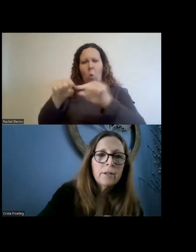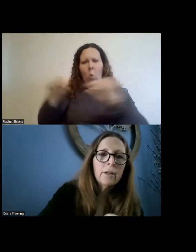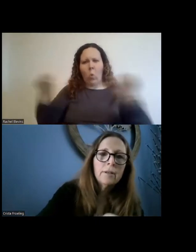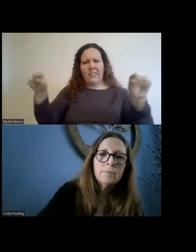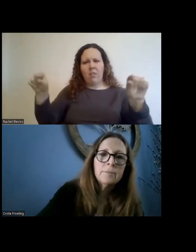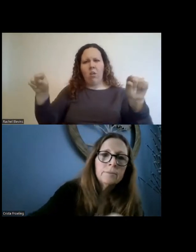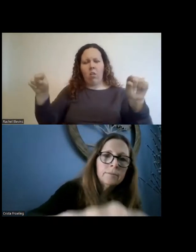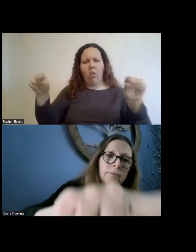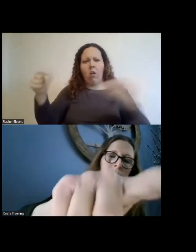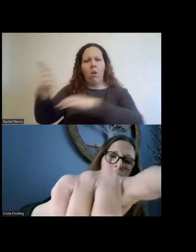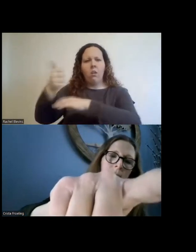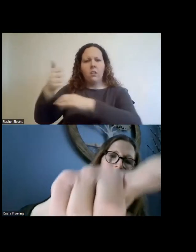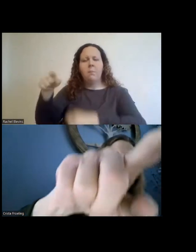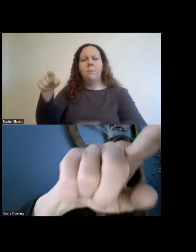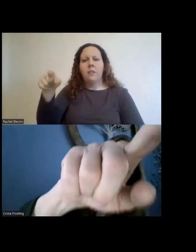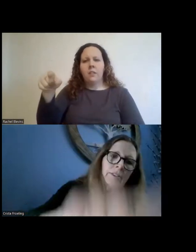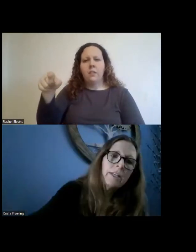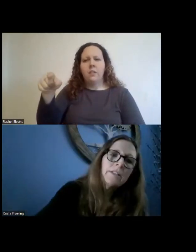and